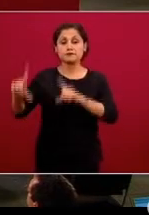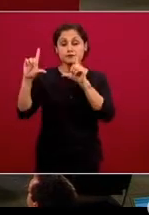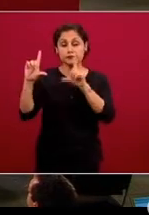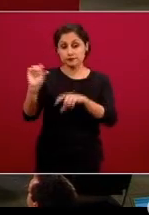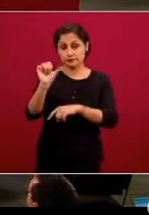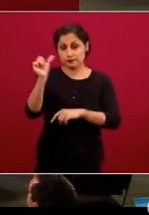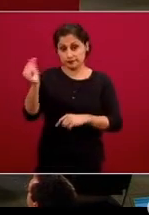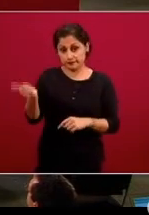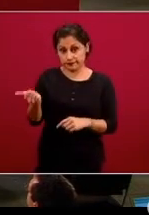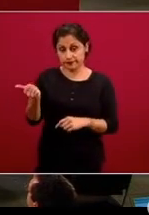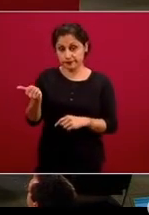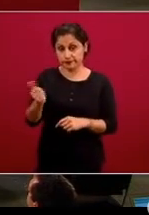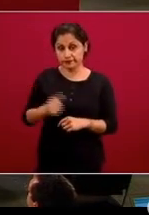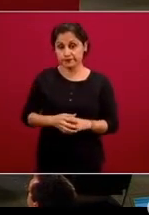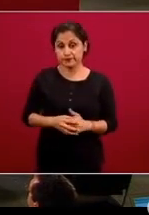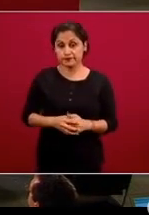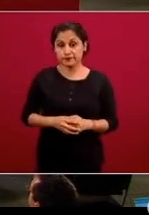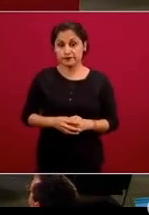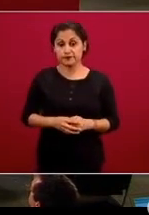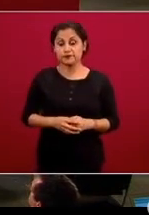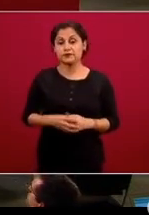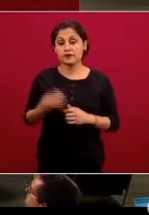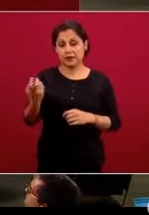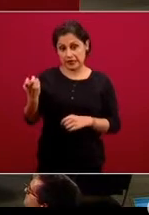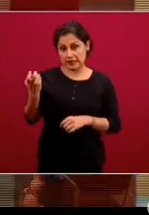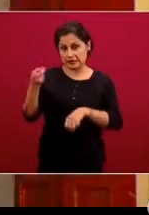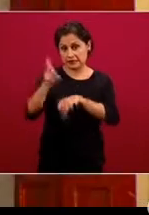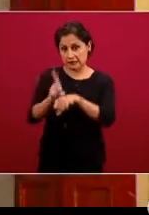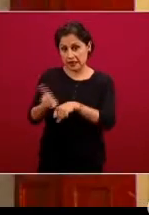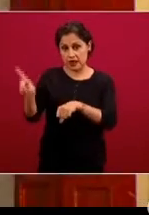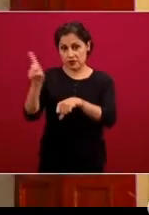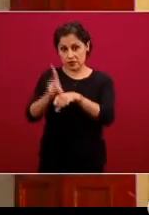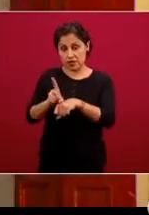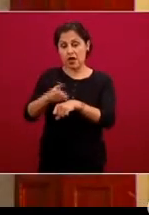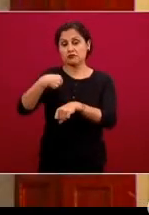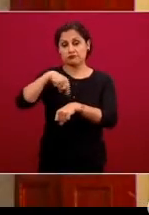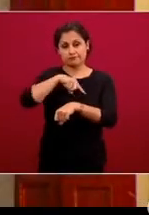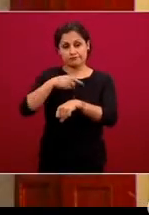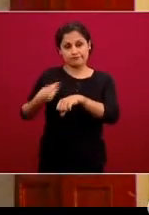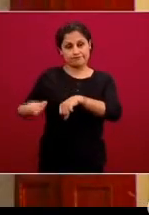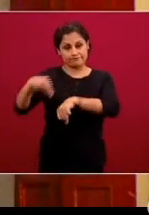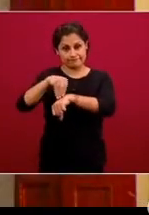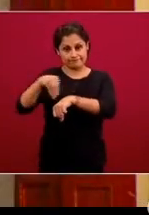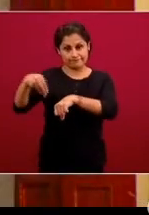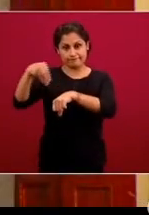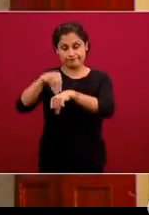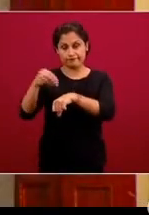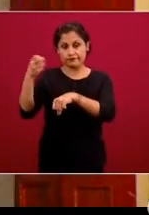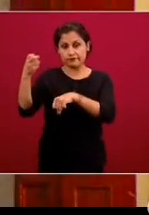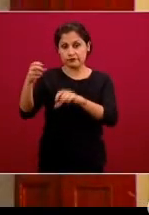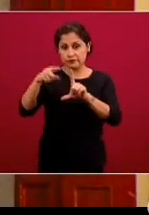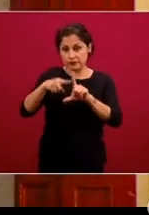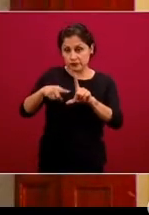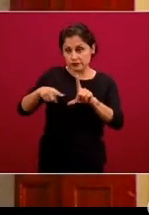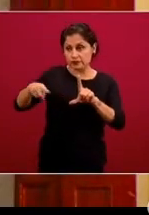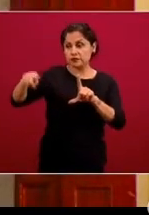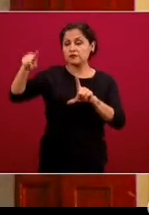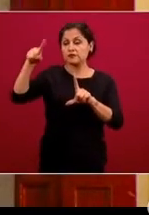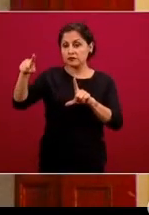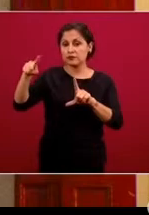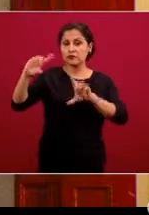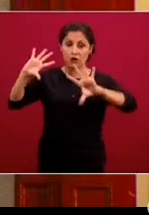slide show updated every day. This is the epidemiological graph. You can see